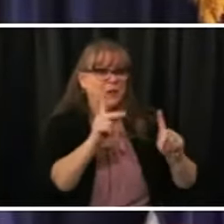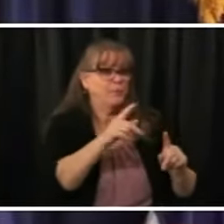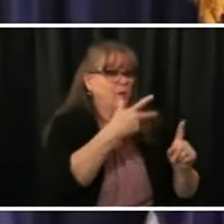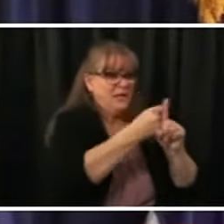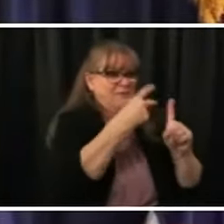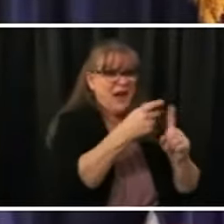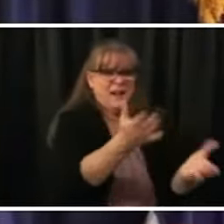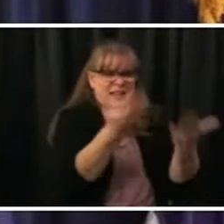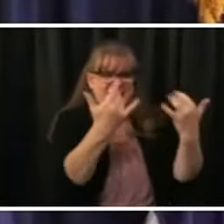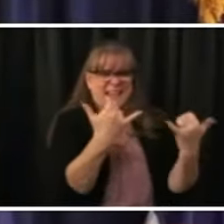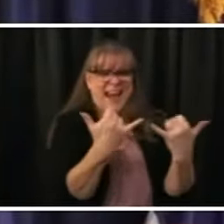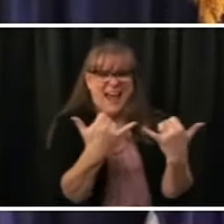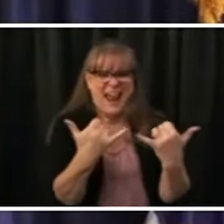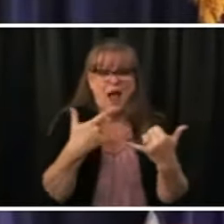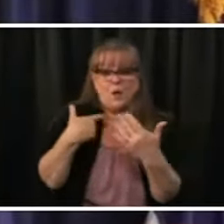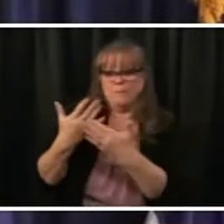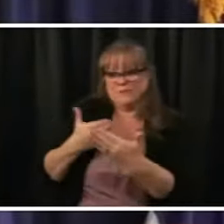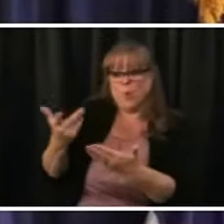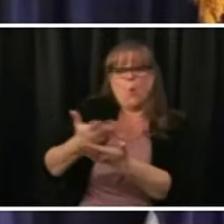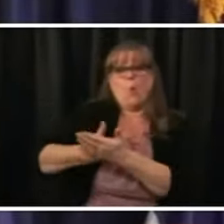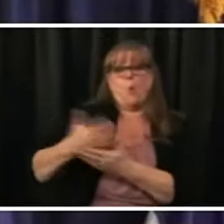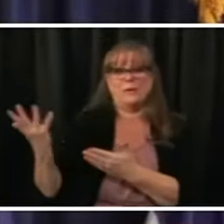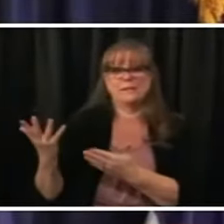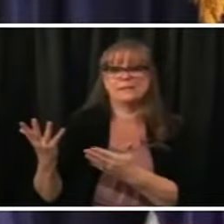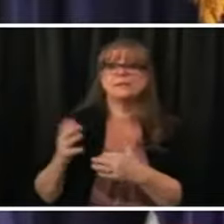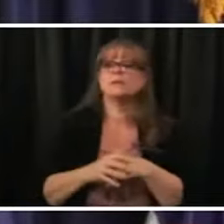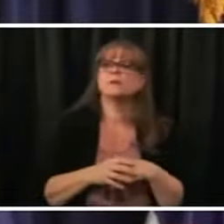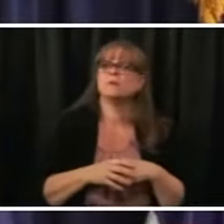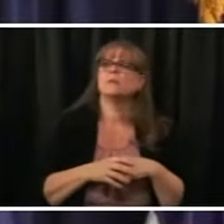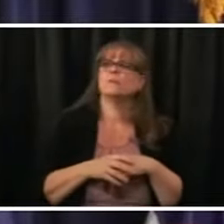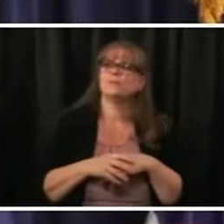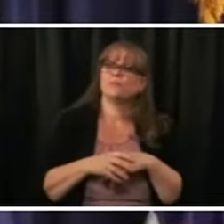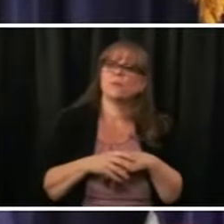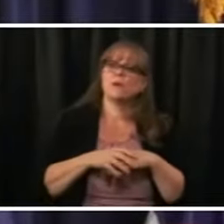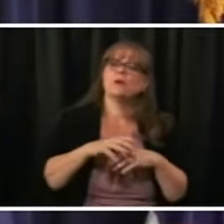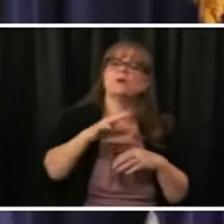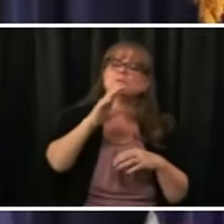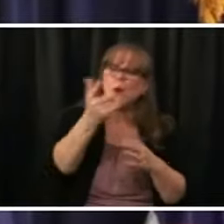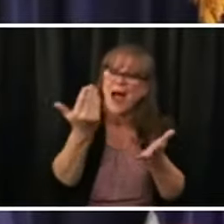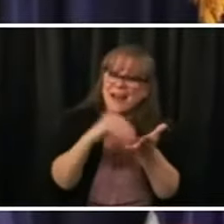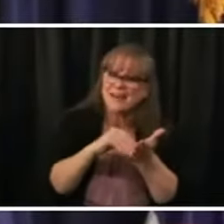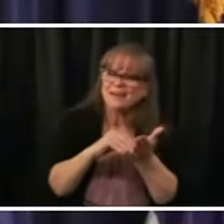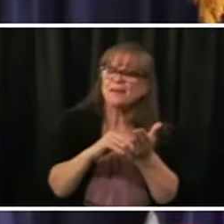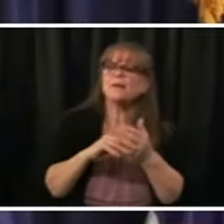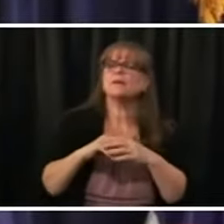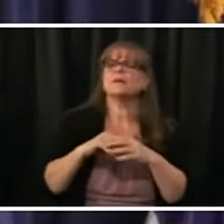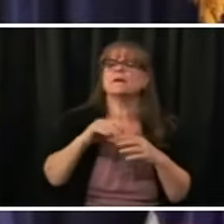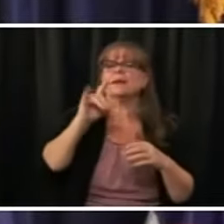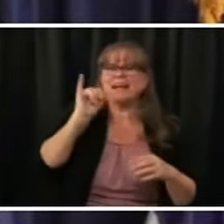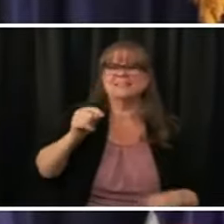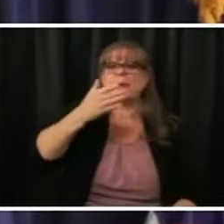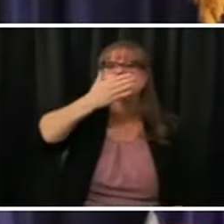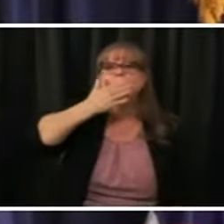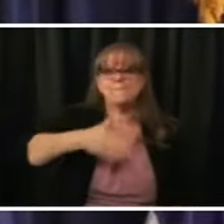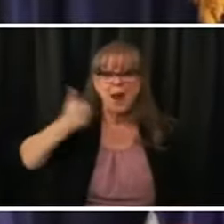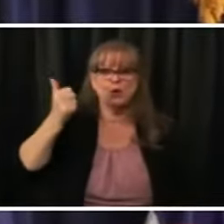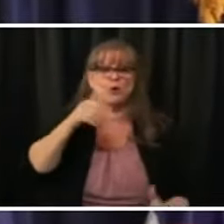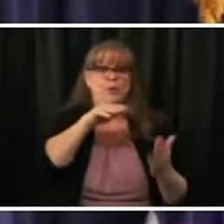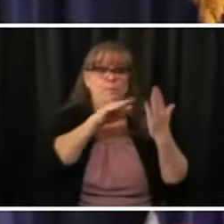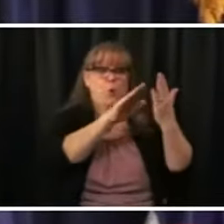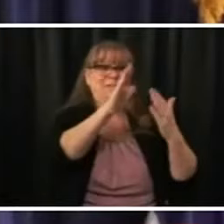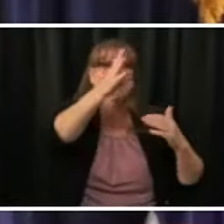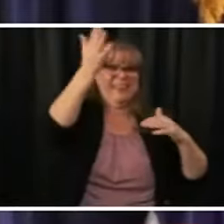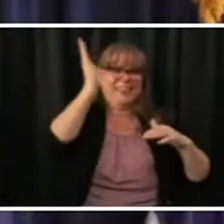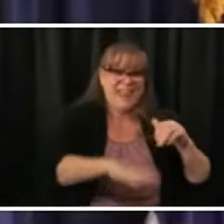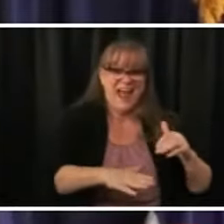be vaccinated in the coming days anyway. Now, clearly, in retrospect, there's better ways to figure that out. And I think that they've implemented